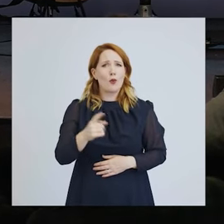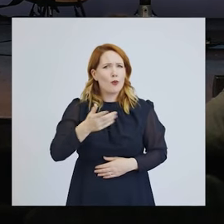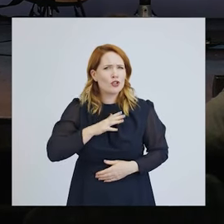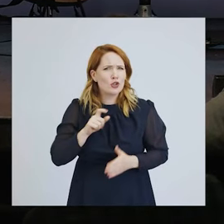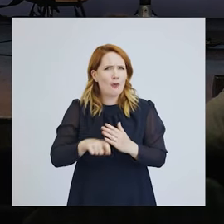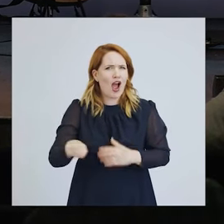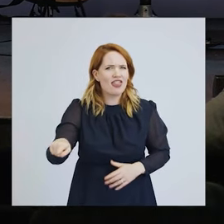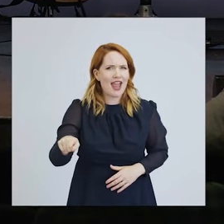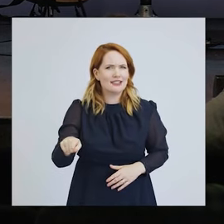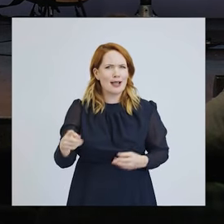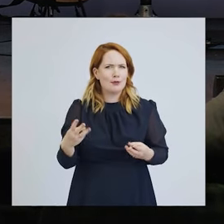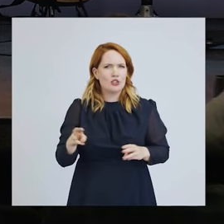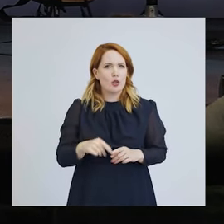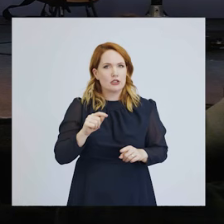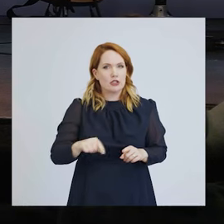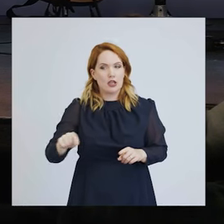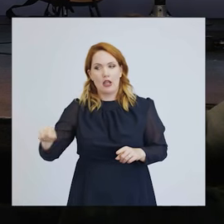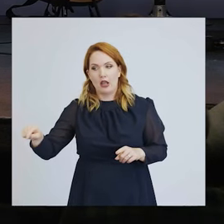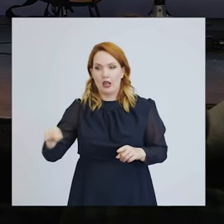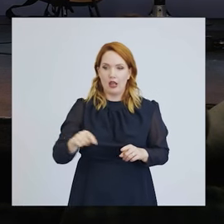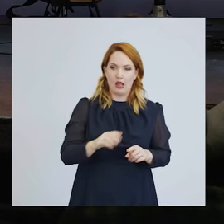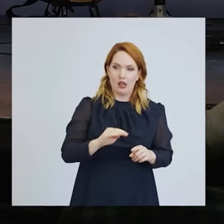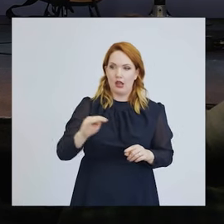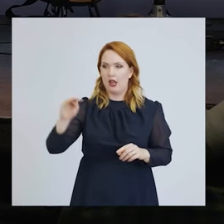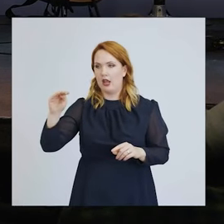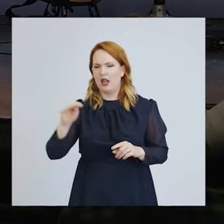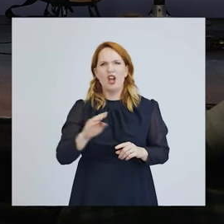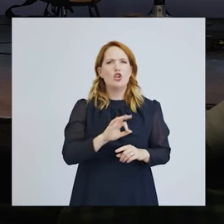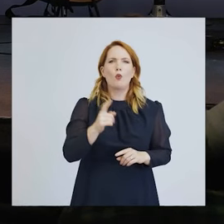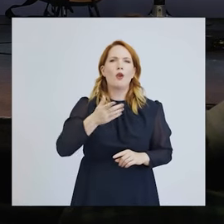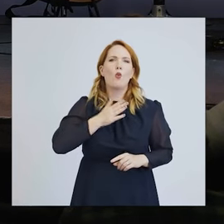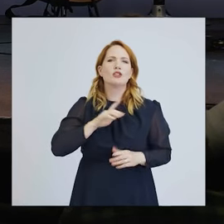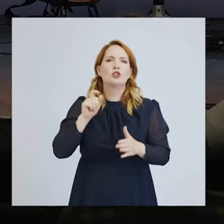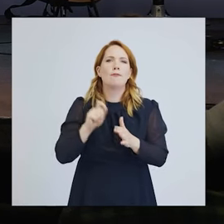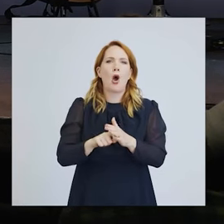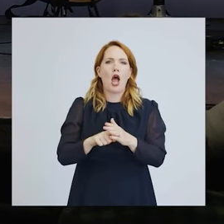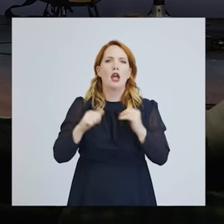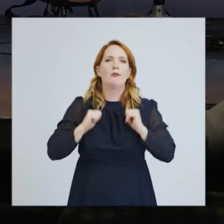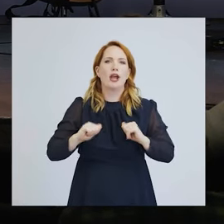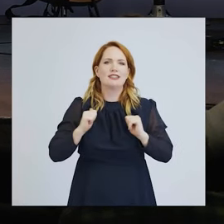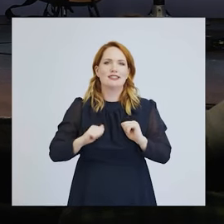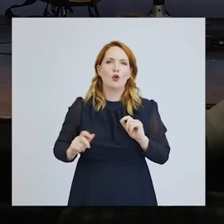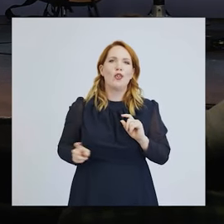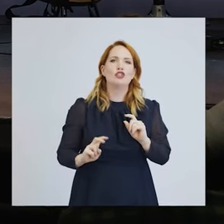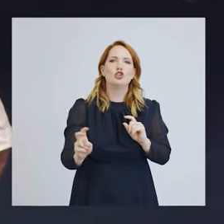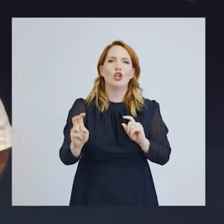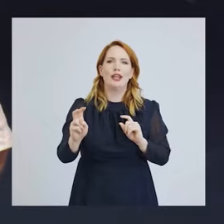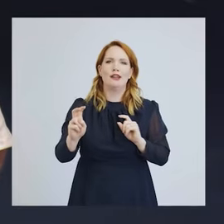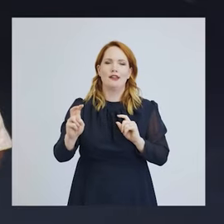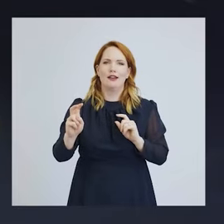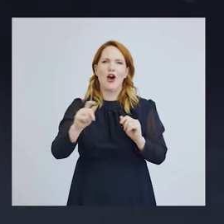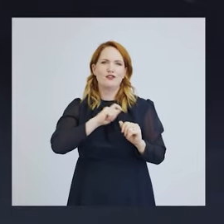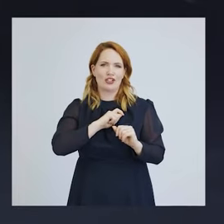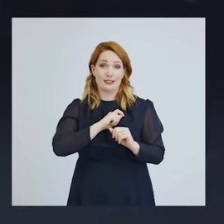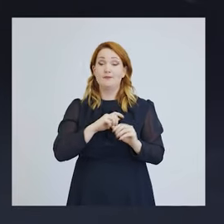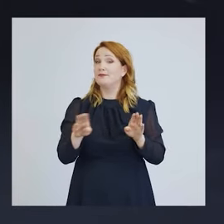Well, we'll pray for you, mate. No, I'm just kidding. Nobody wants to buy an album of scales. Nobody wants to buy practice. Nobody